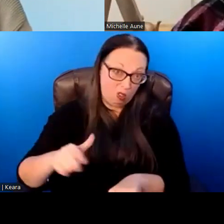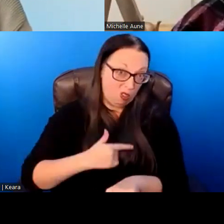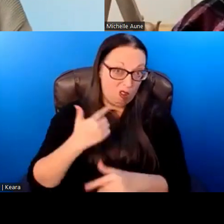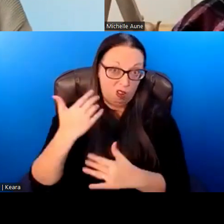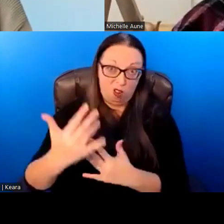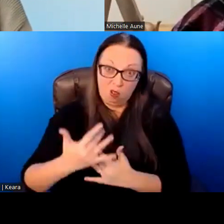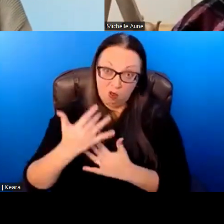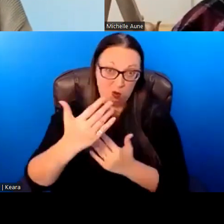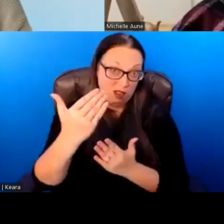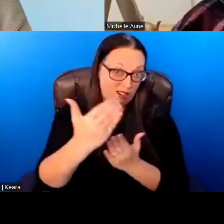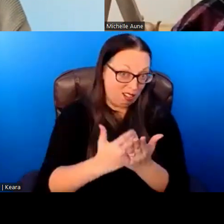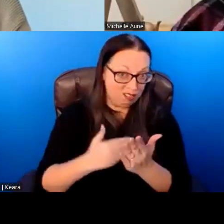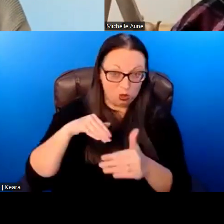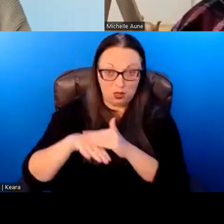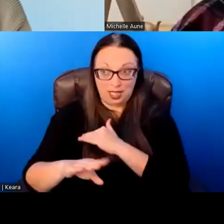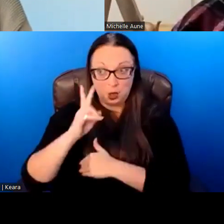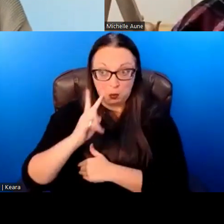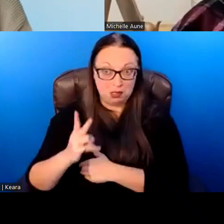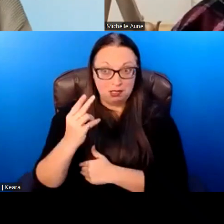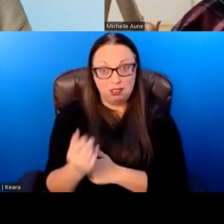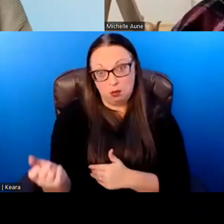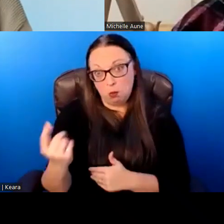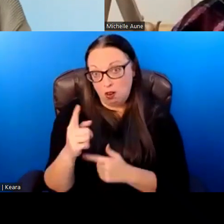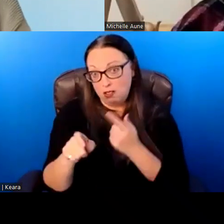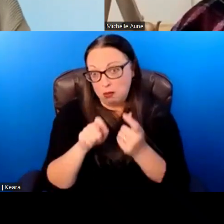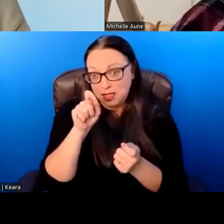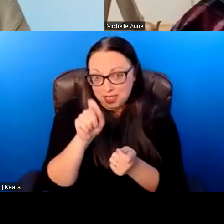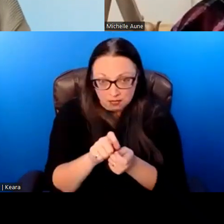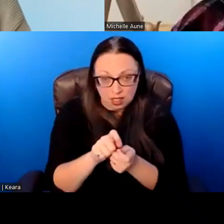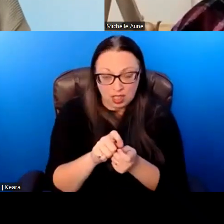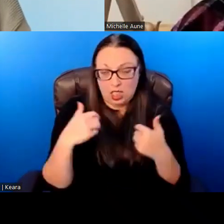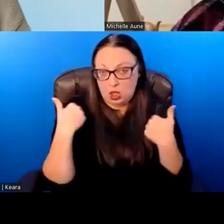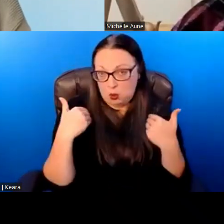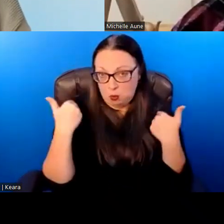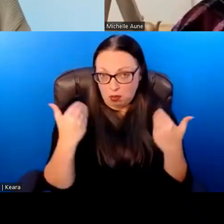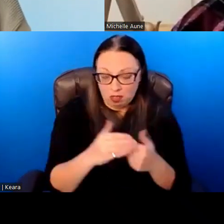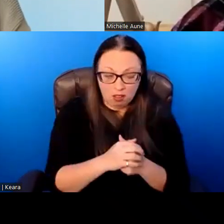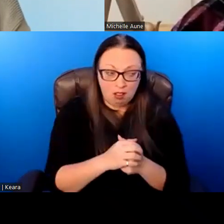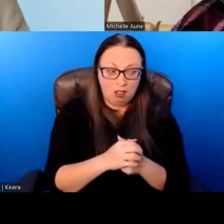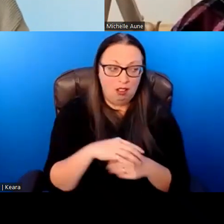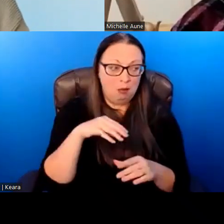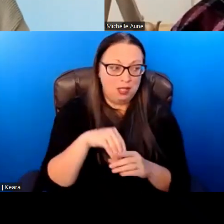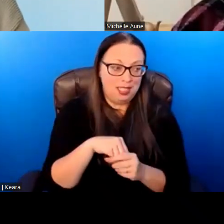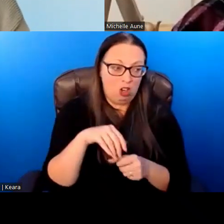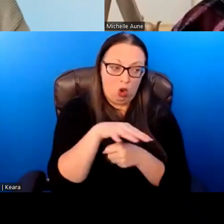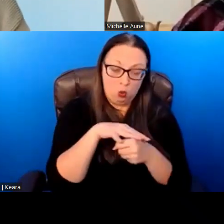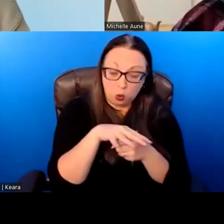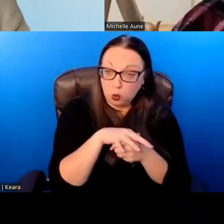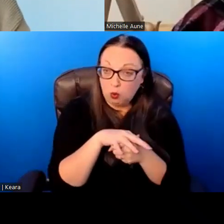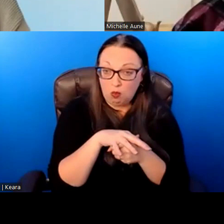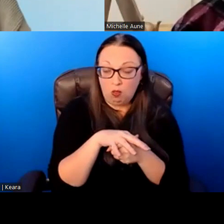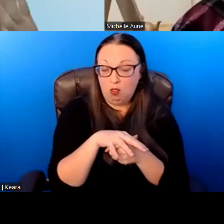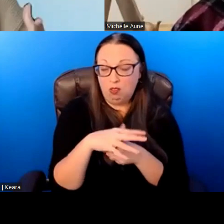lists to get in to see someone, especially youth, and in our rural areas, even more so